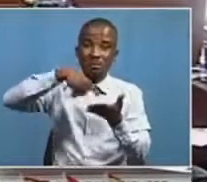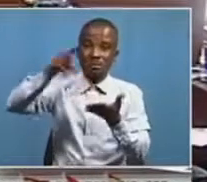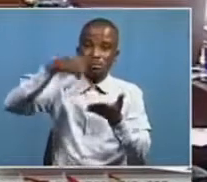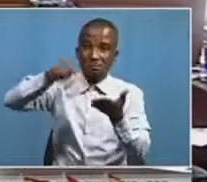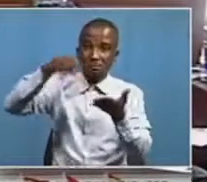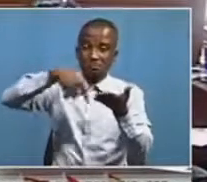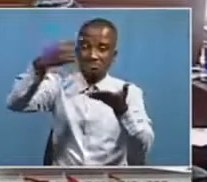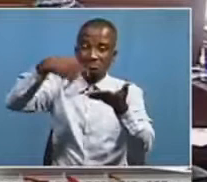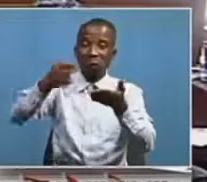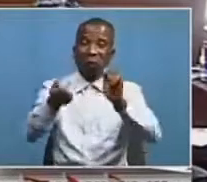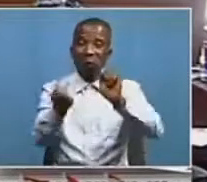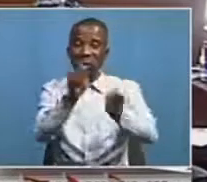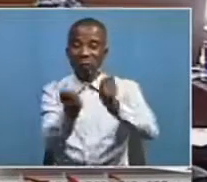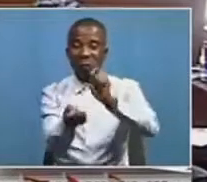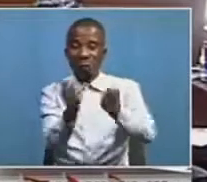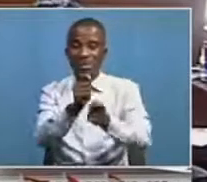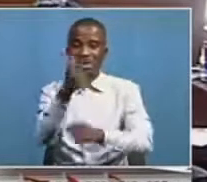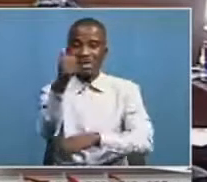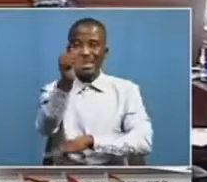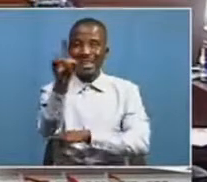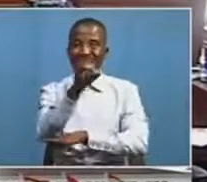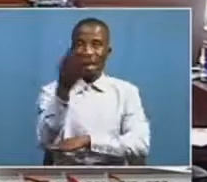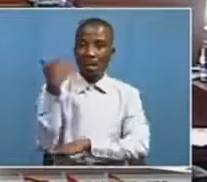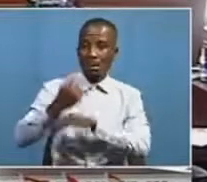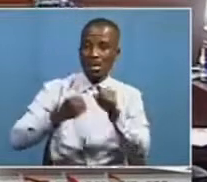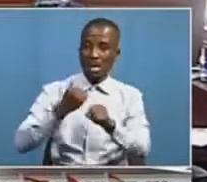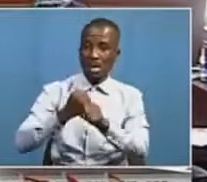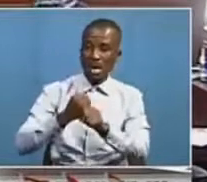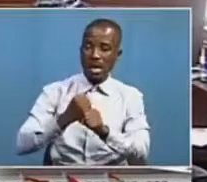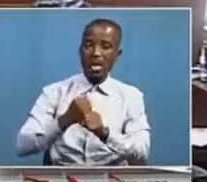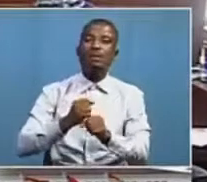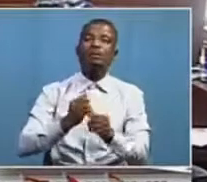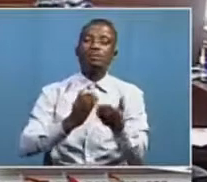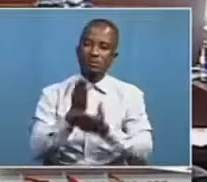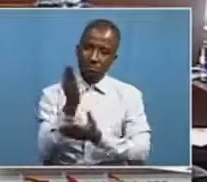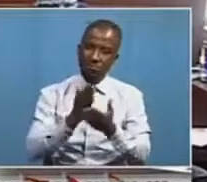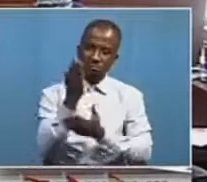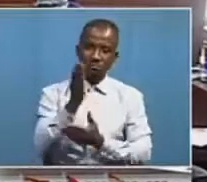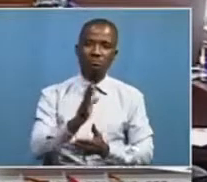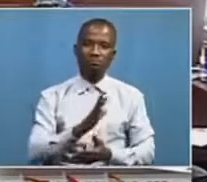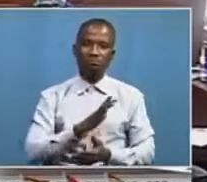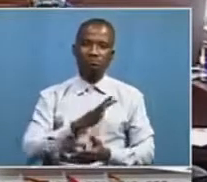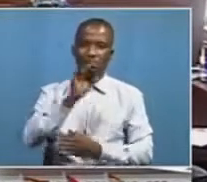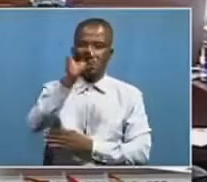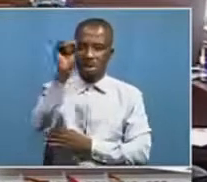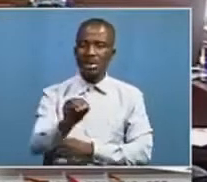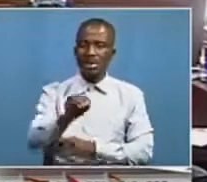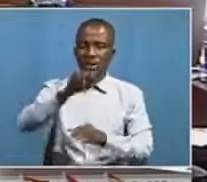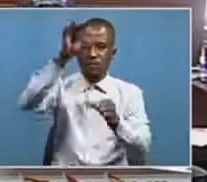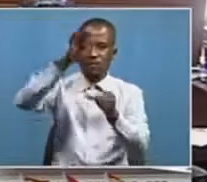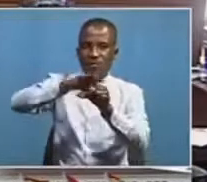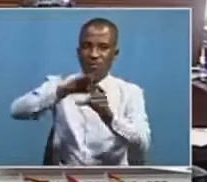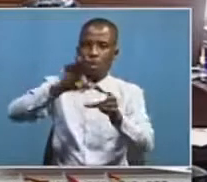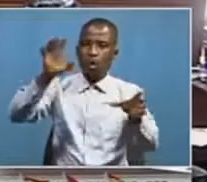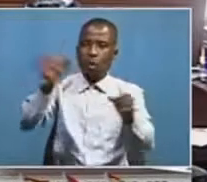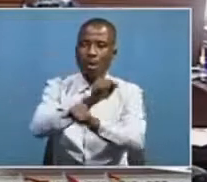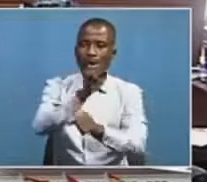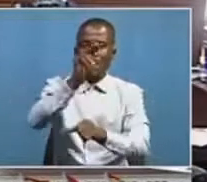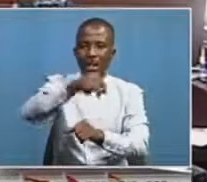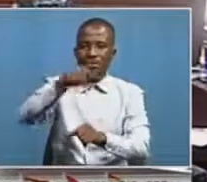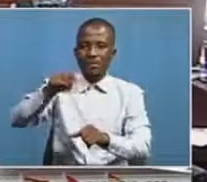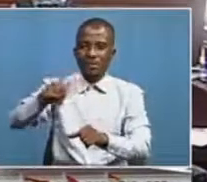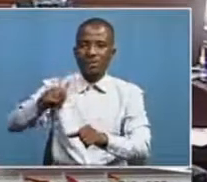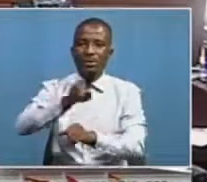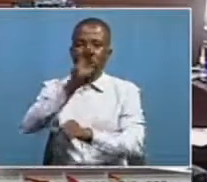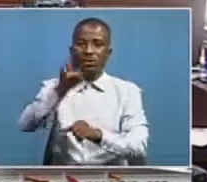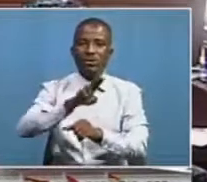press release of 10 December 2020 provided a proper reckoning of the percentage of votes obtained by the second respondent